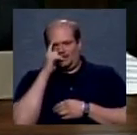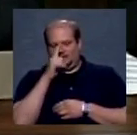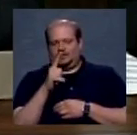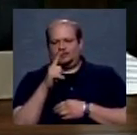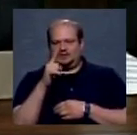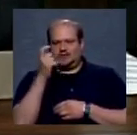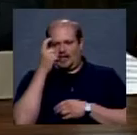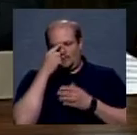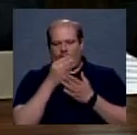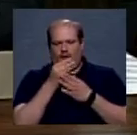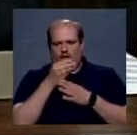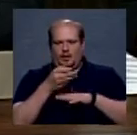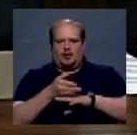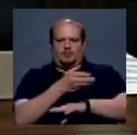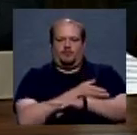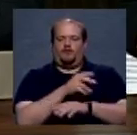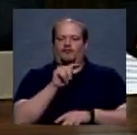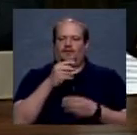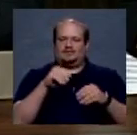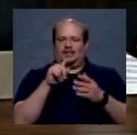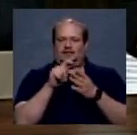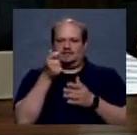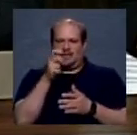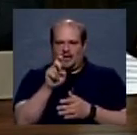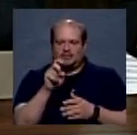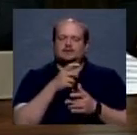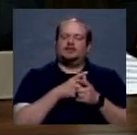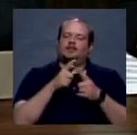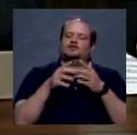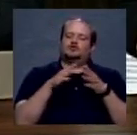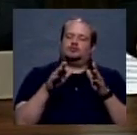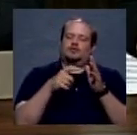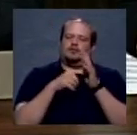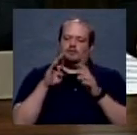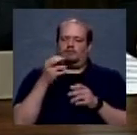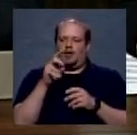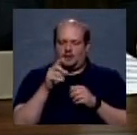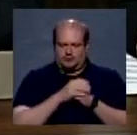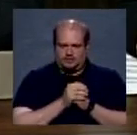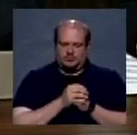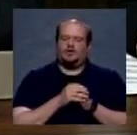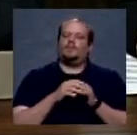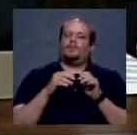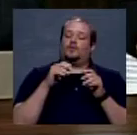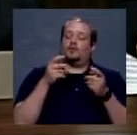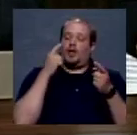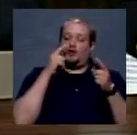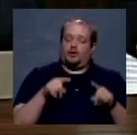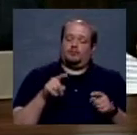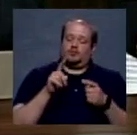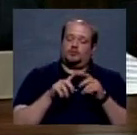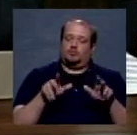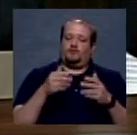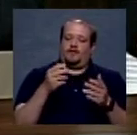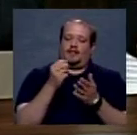sales tax and the 2013 limited tax general obligation capital improvement bonds. A resolution authorized the city